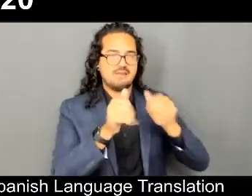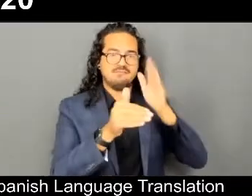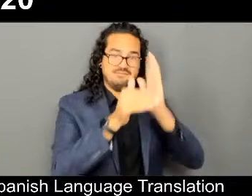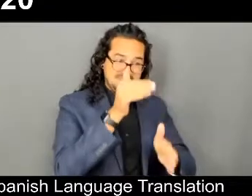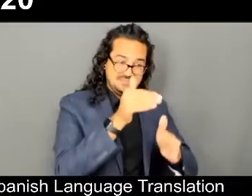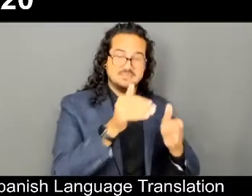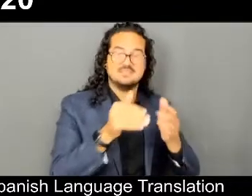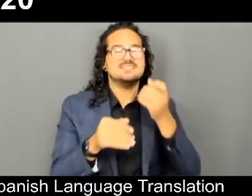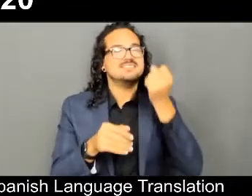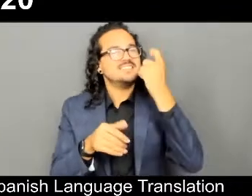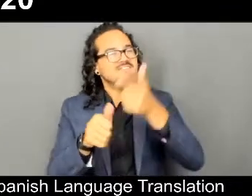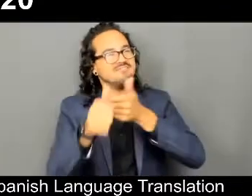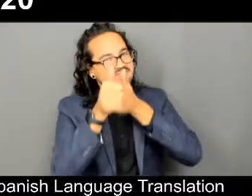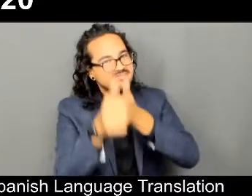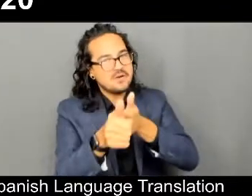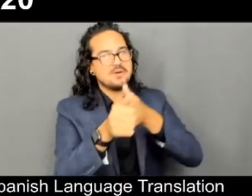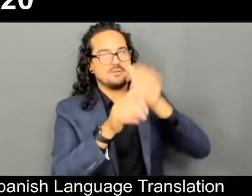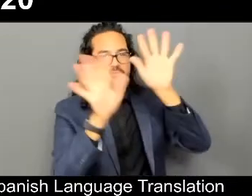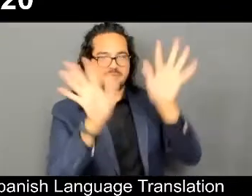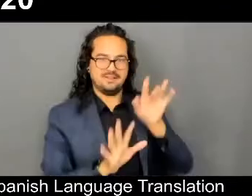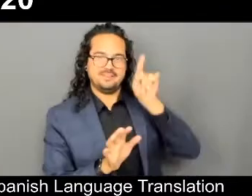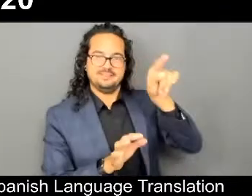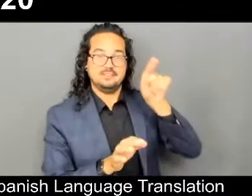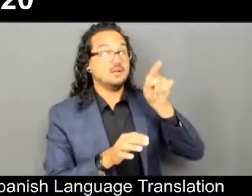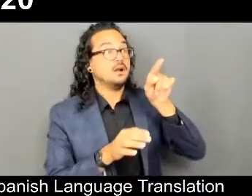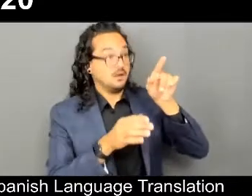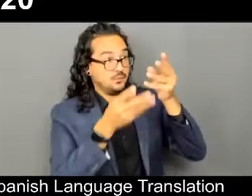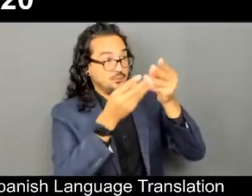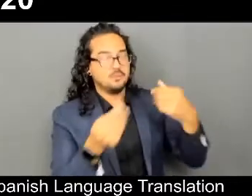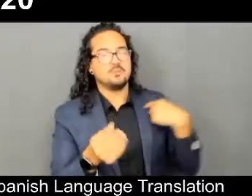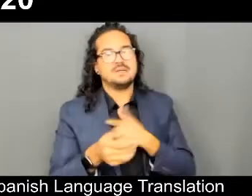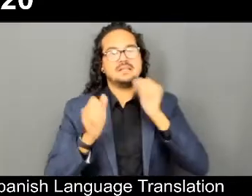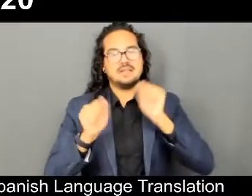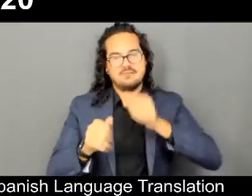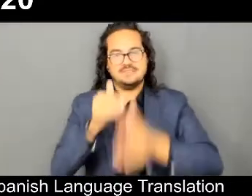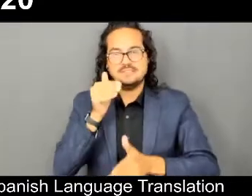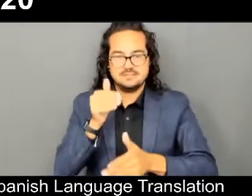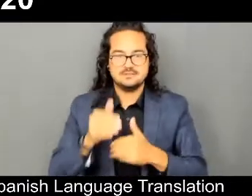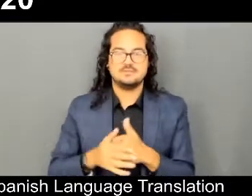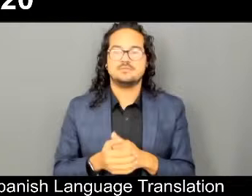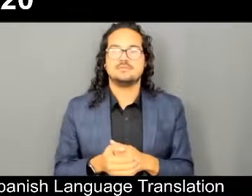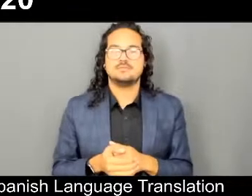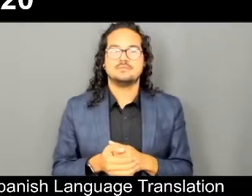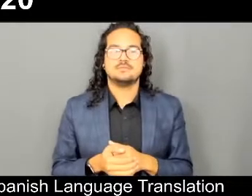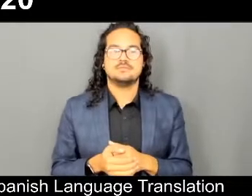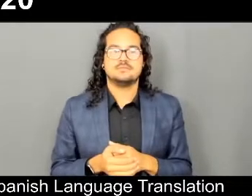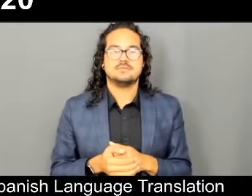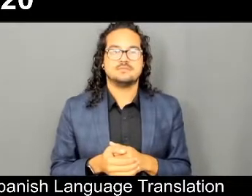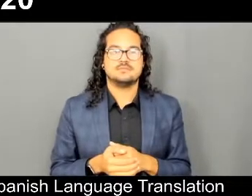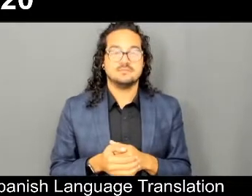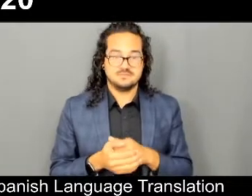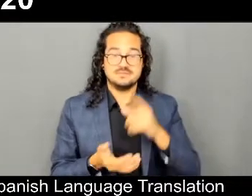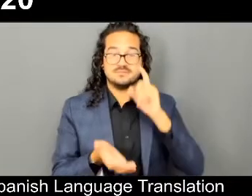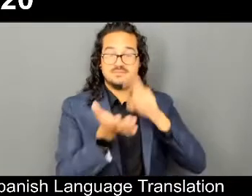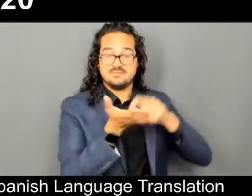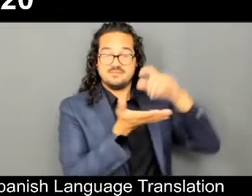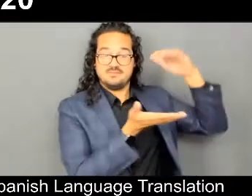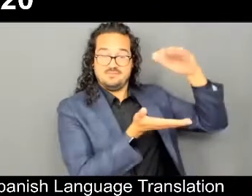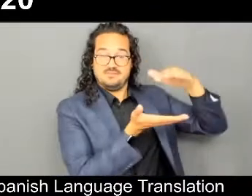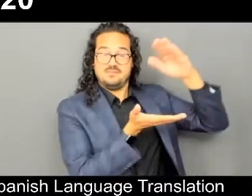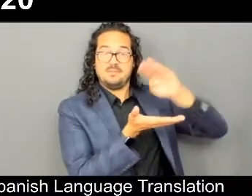section we're looking at doing is, you know, roughly 1.5 miles or 1.6 miles long. So it's a pretty good chunk of ground in there that we are looking